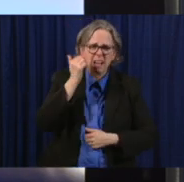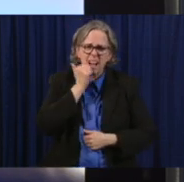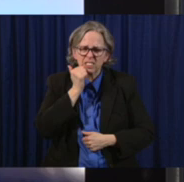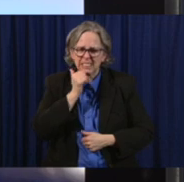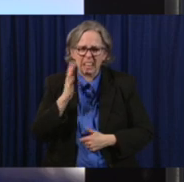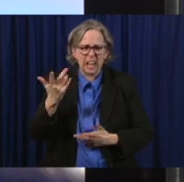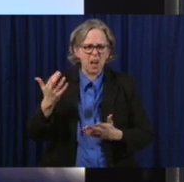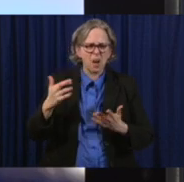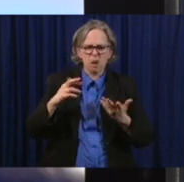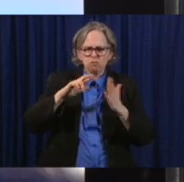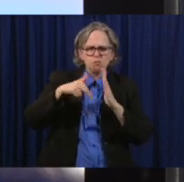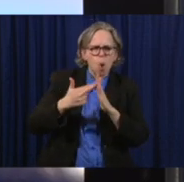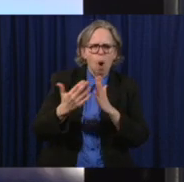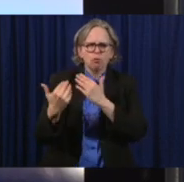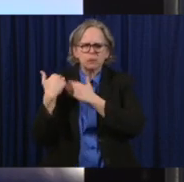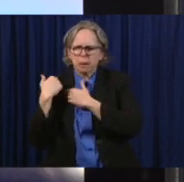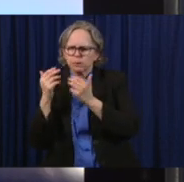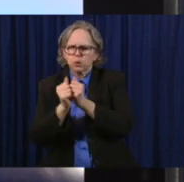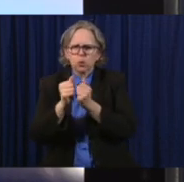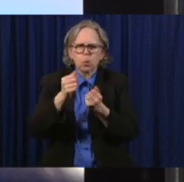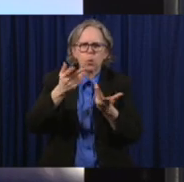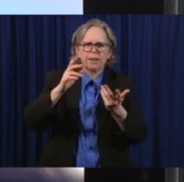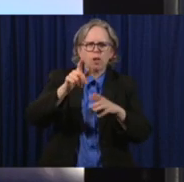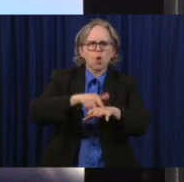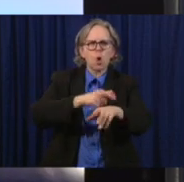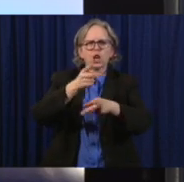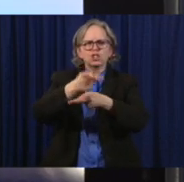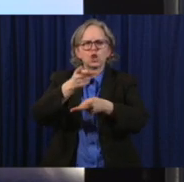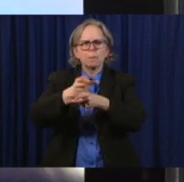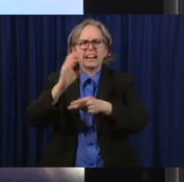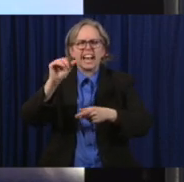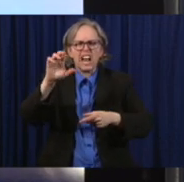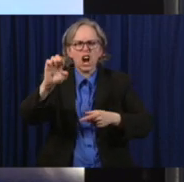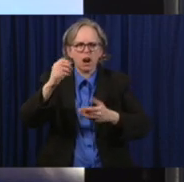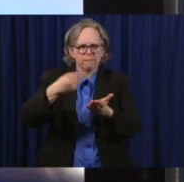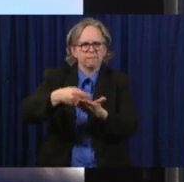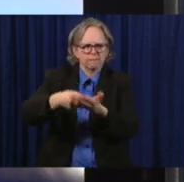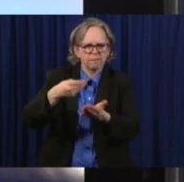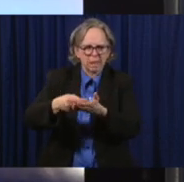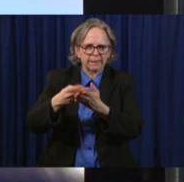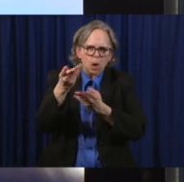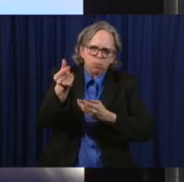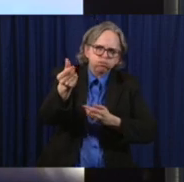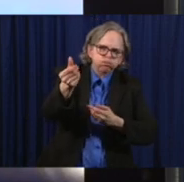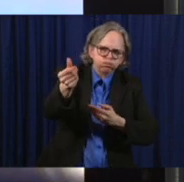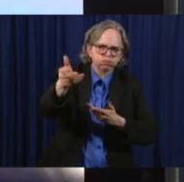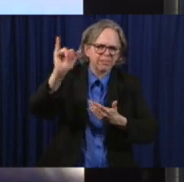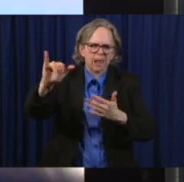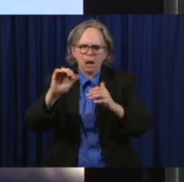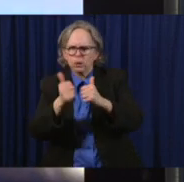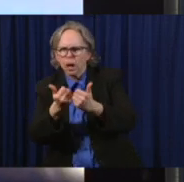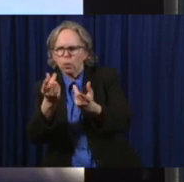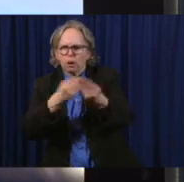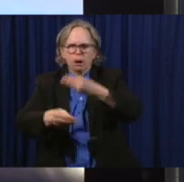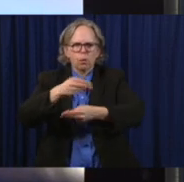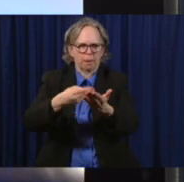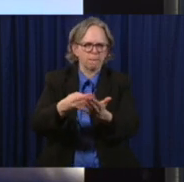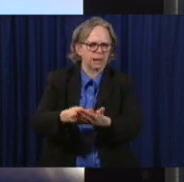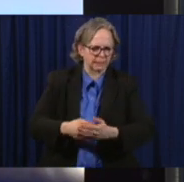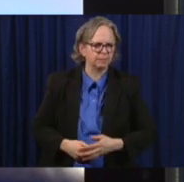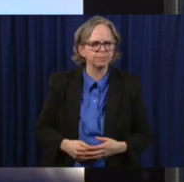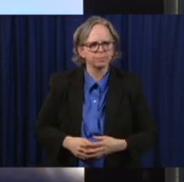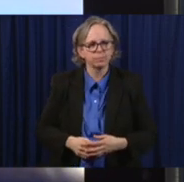we begin to move forward and as this goes a bit longer. You know, we are poised to